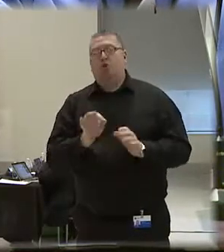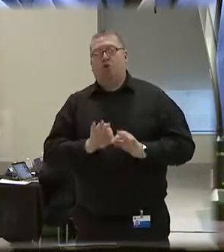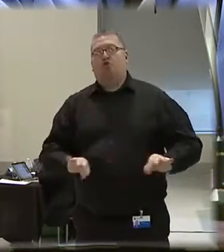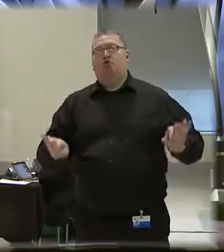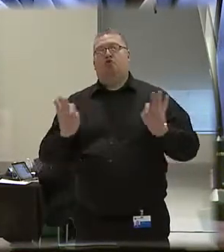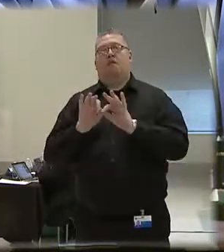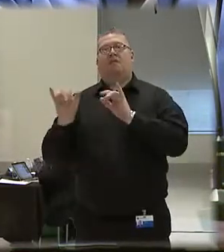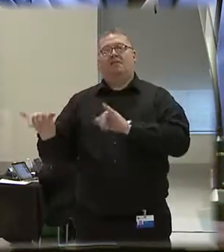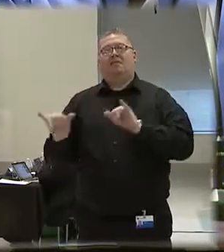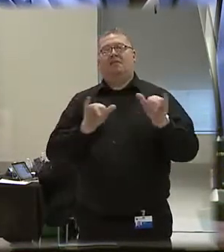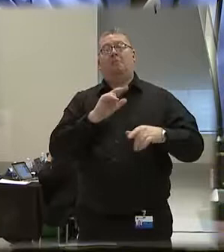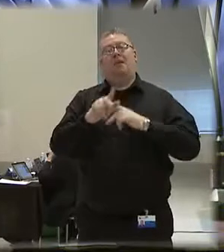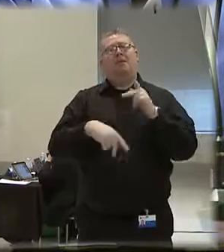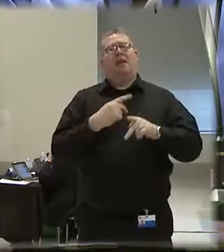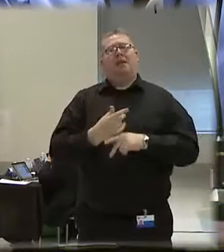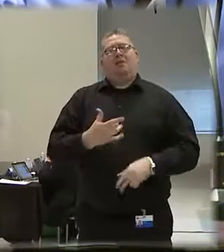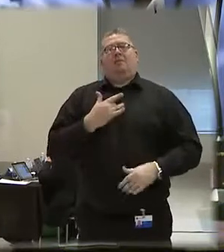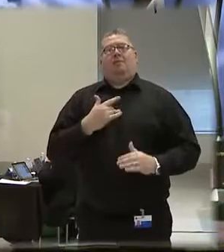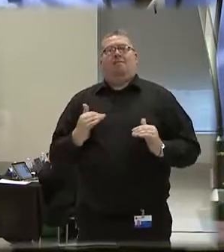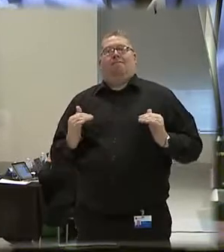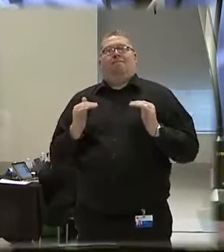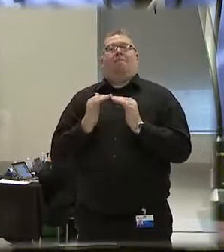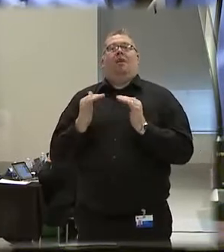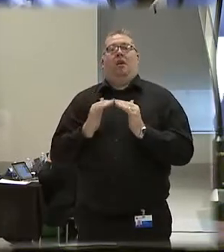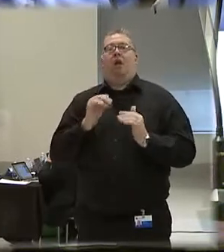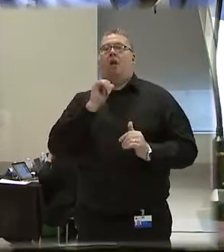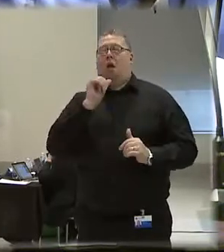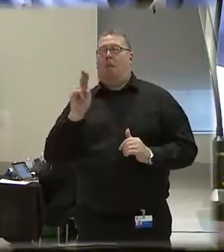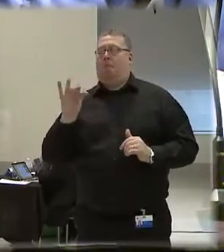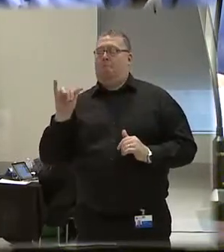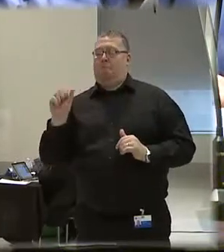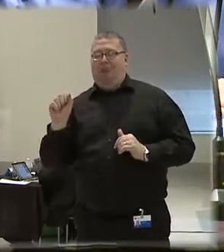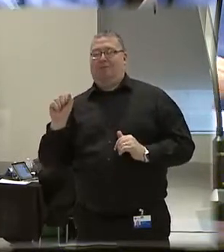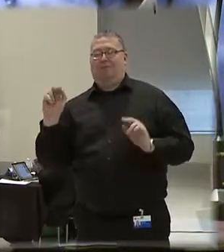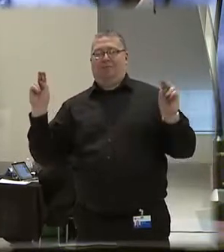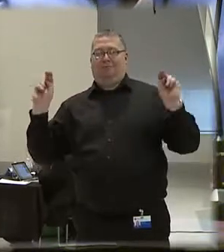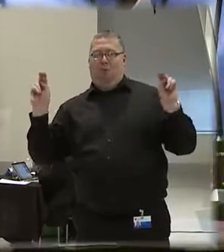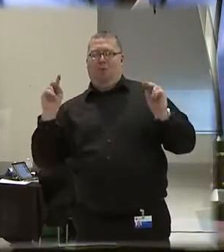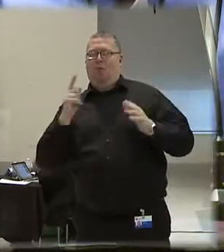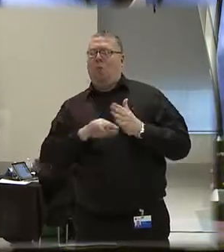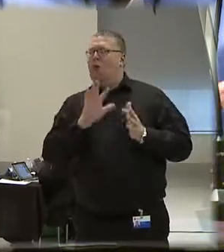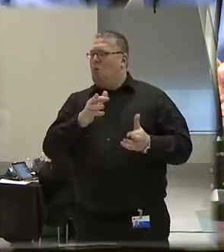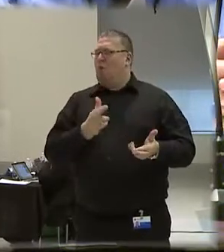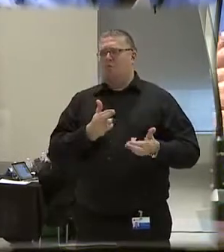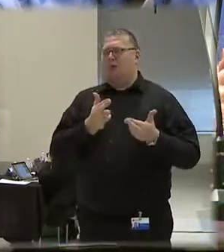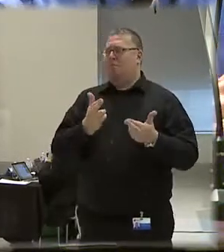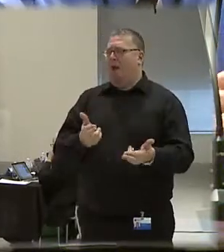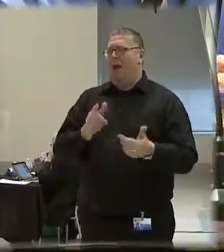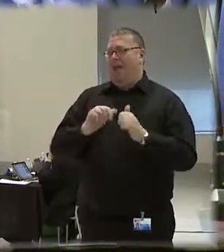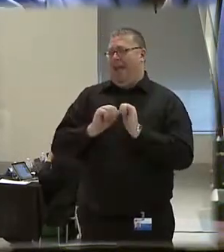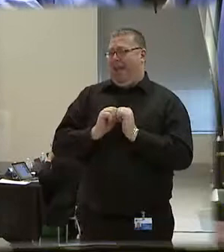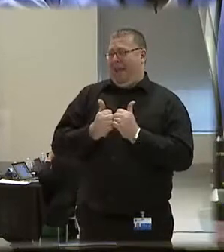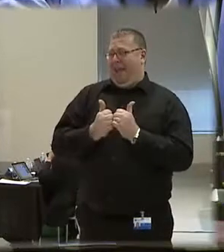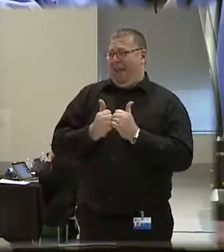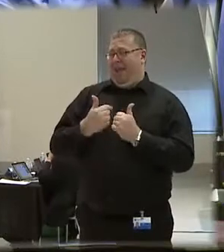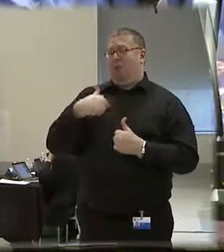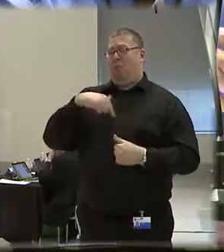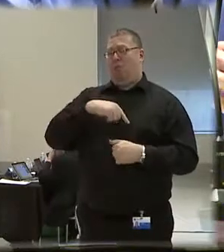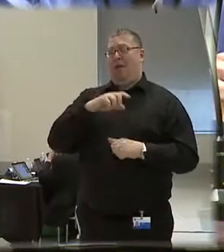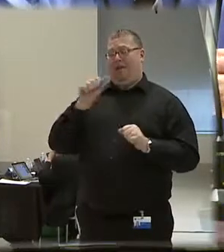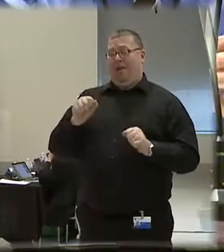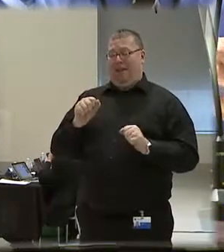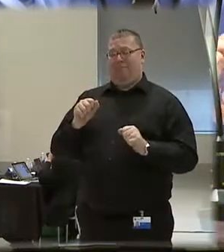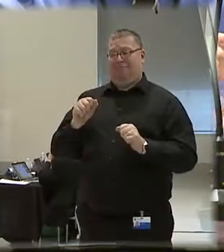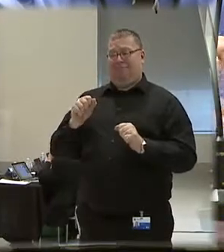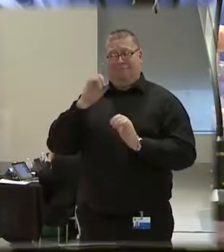the same type of sense of fairness and an unbiased as well. So what would be your recommendation as to how we get